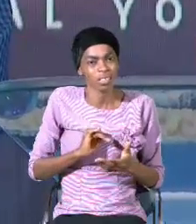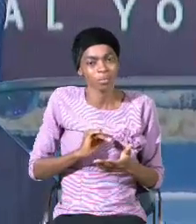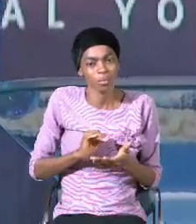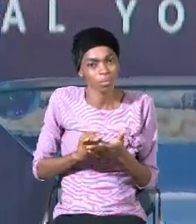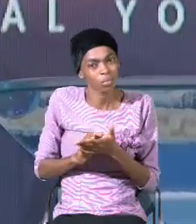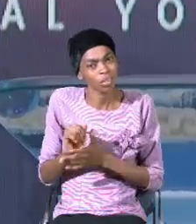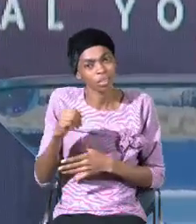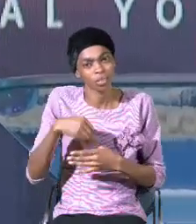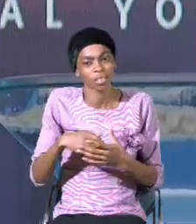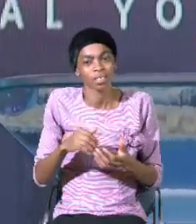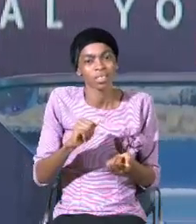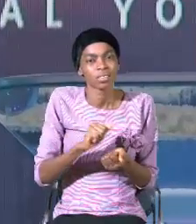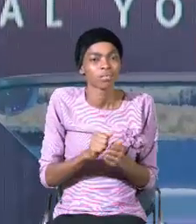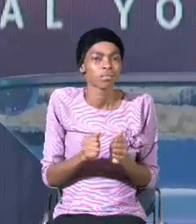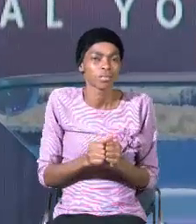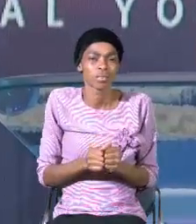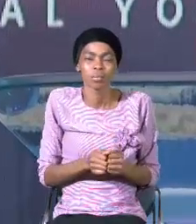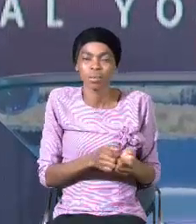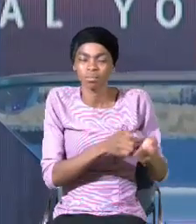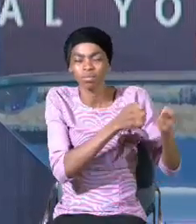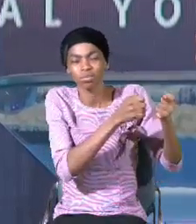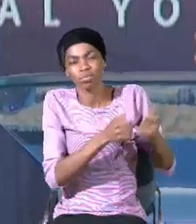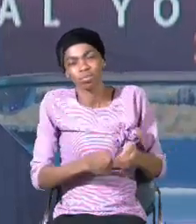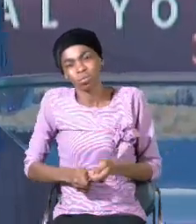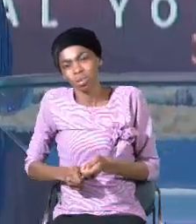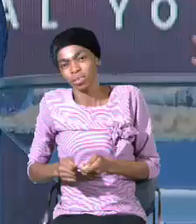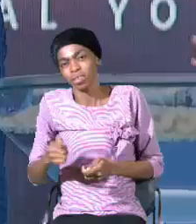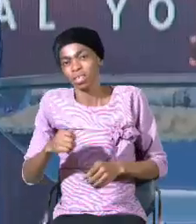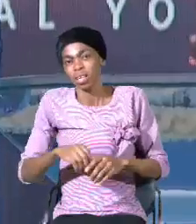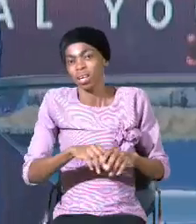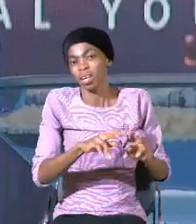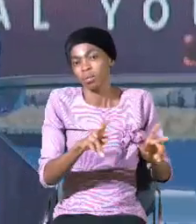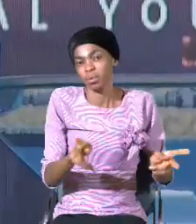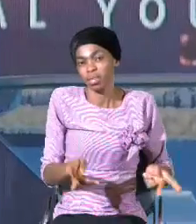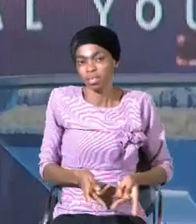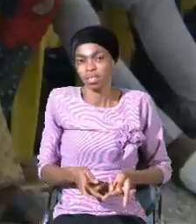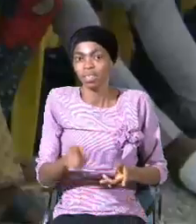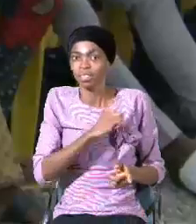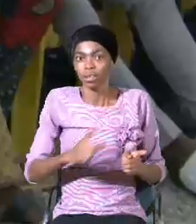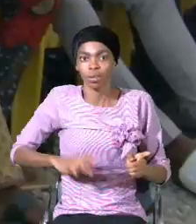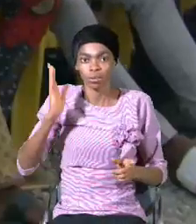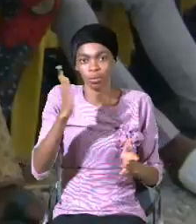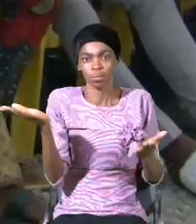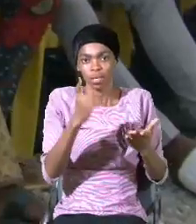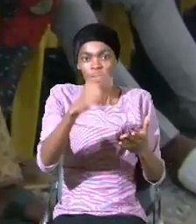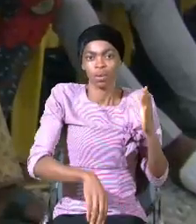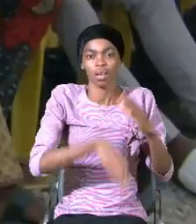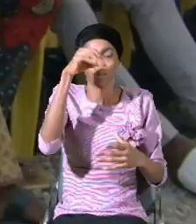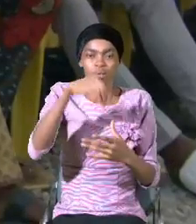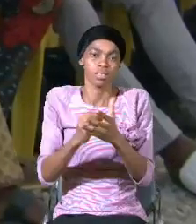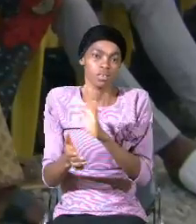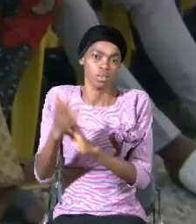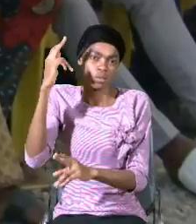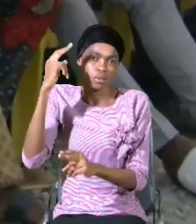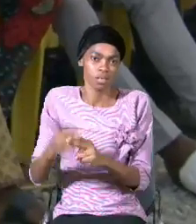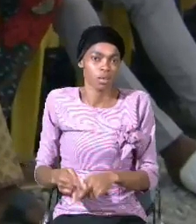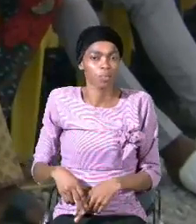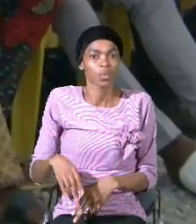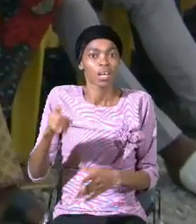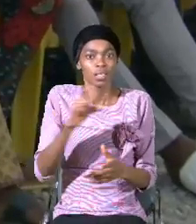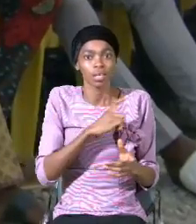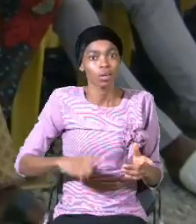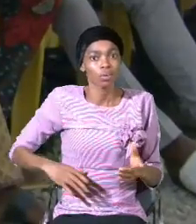problem drowned environment. The Lord will bring you out. He brought Jonah